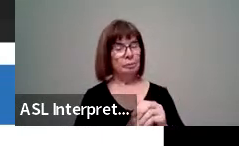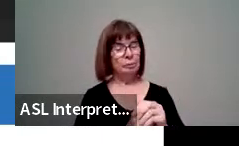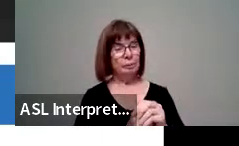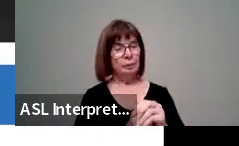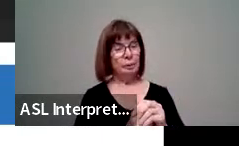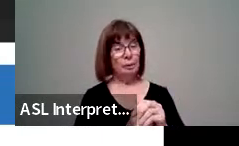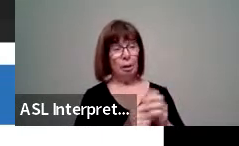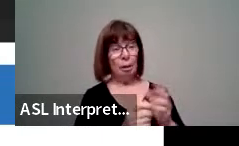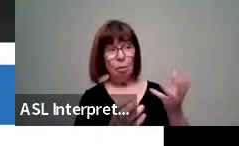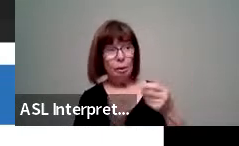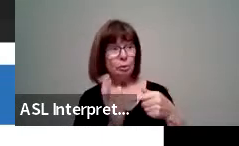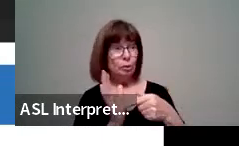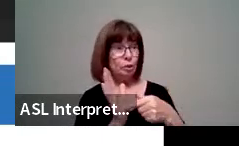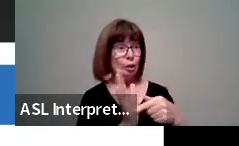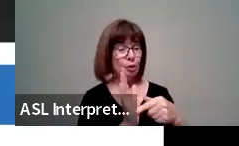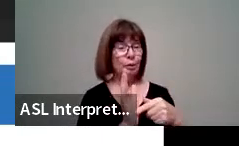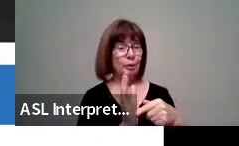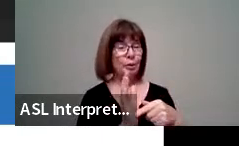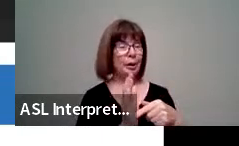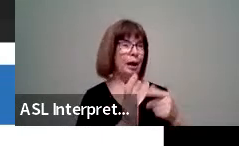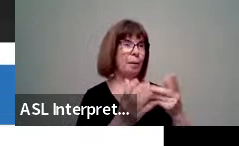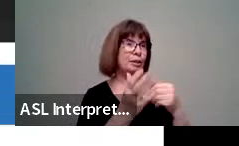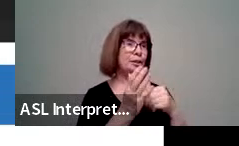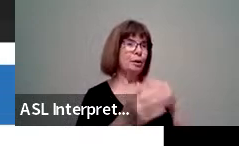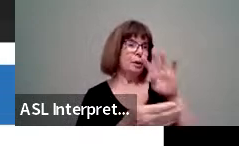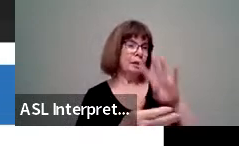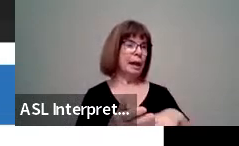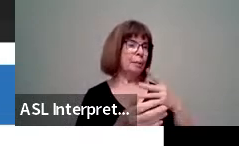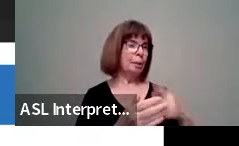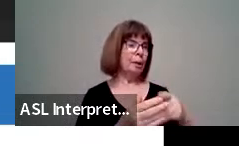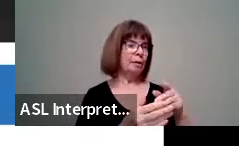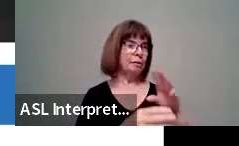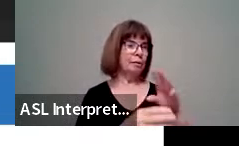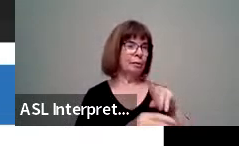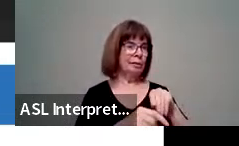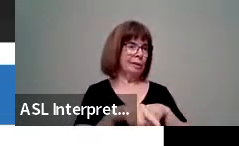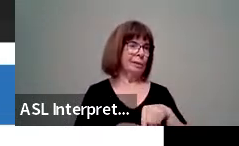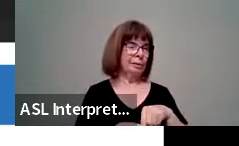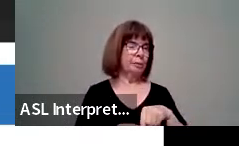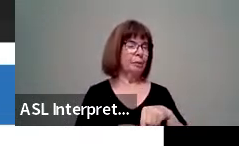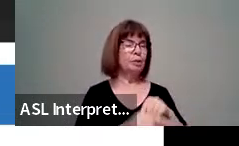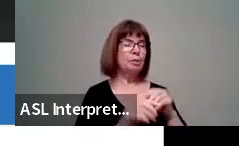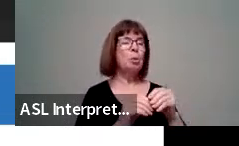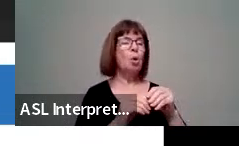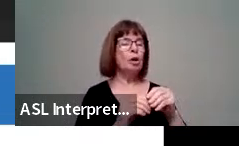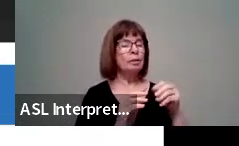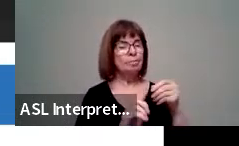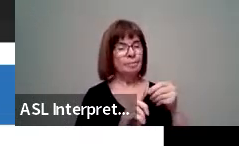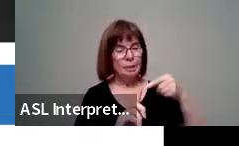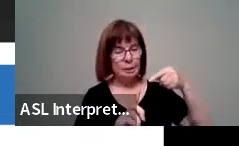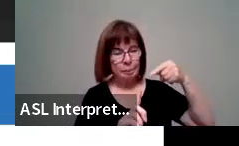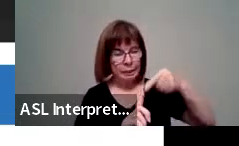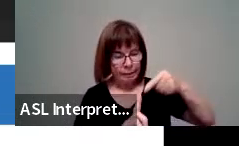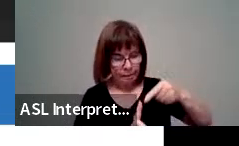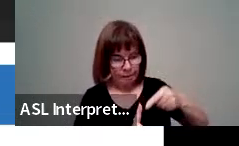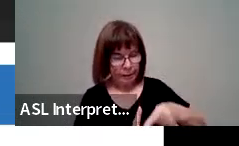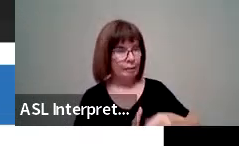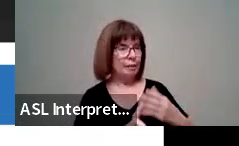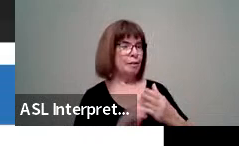wanted to show you sort of the table of contents before. We have a much more detailed strategic plan, but these are some of the high level